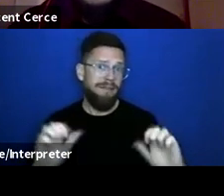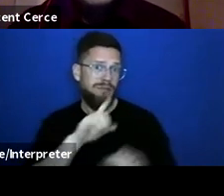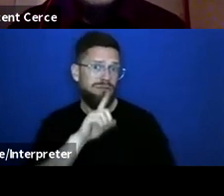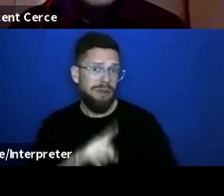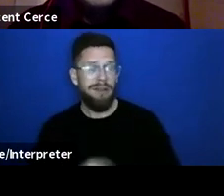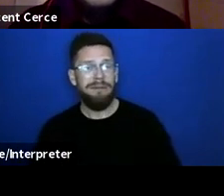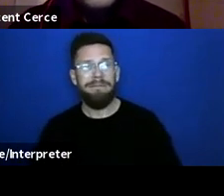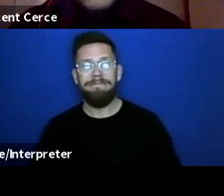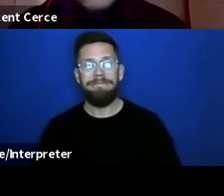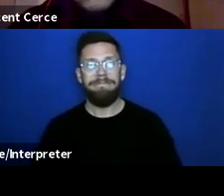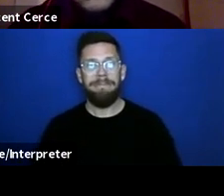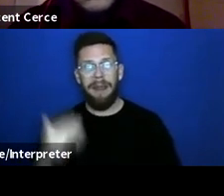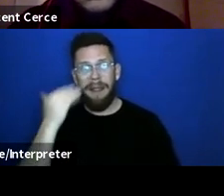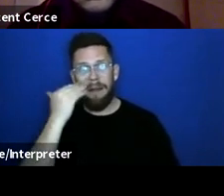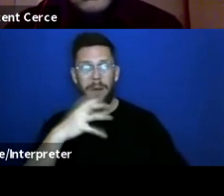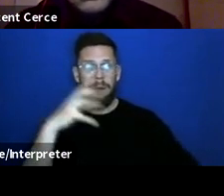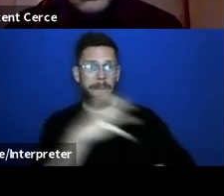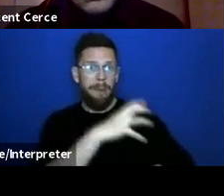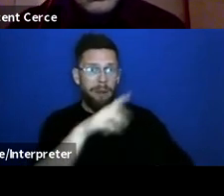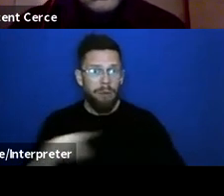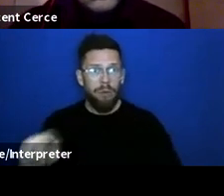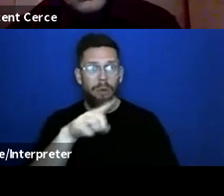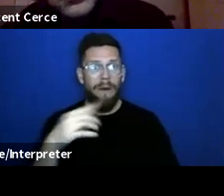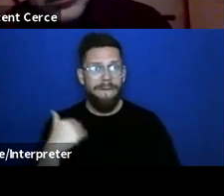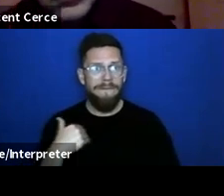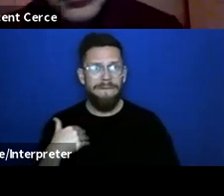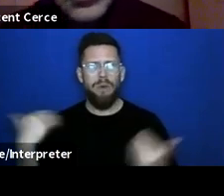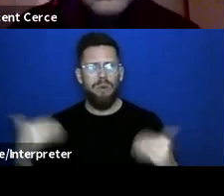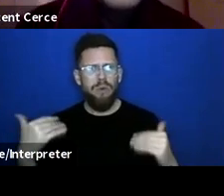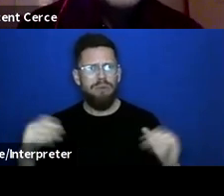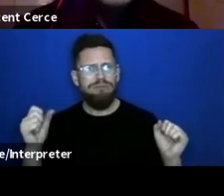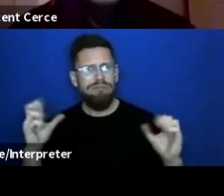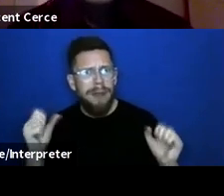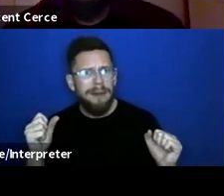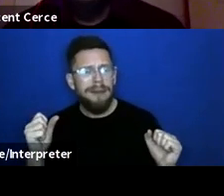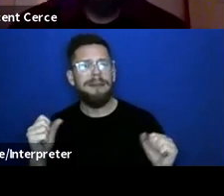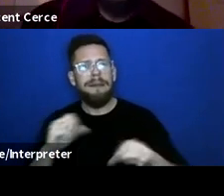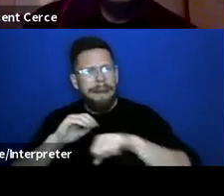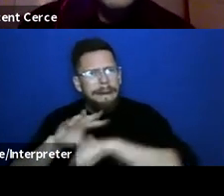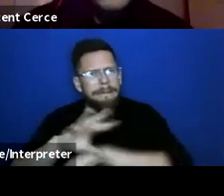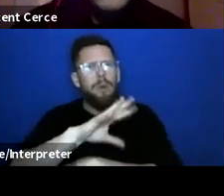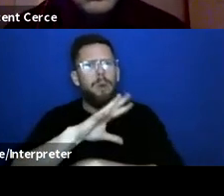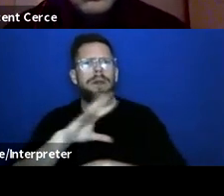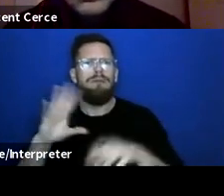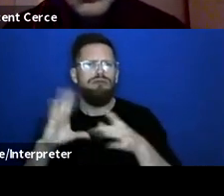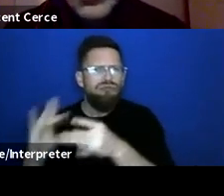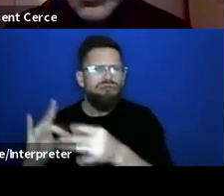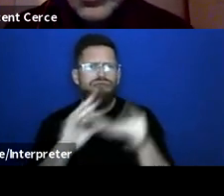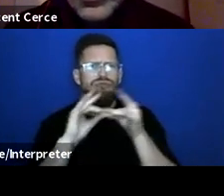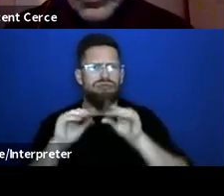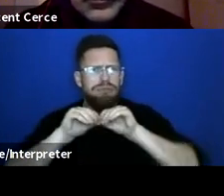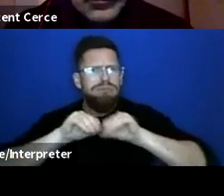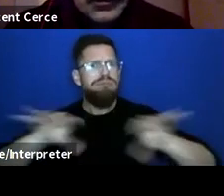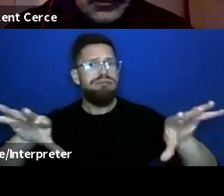know that, you know, the power that you wield is tremendous as far as influence and as far as getting the word out. So anything that and everything, you know,